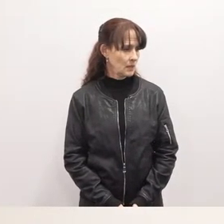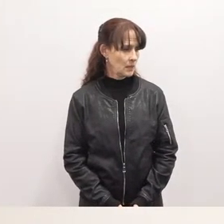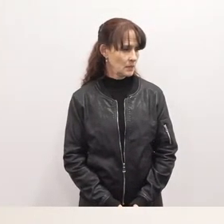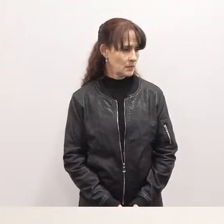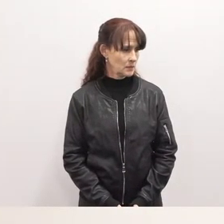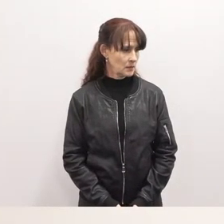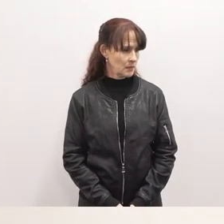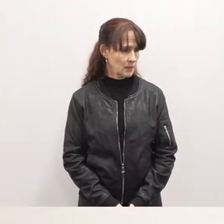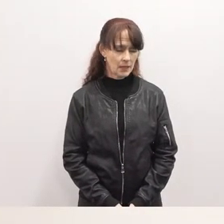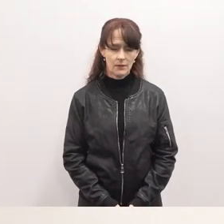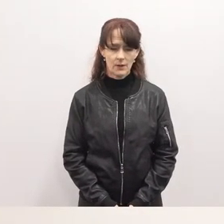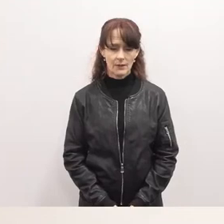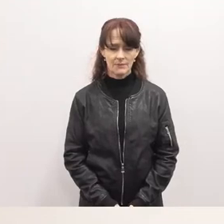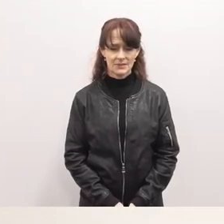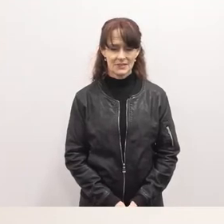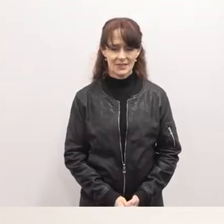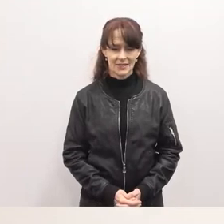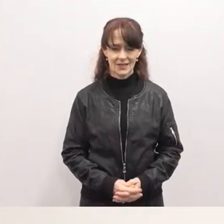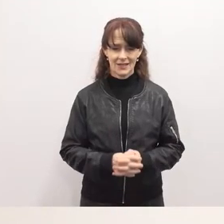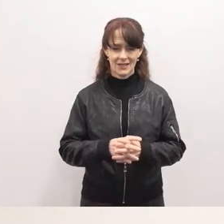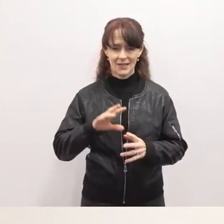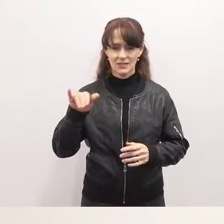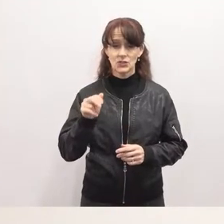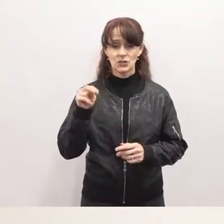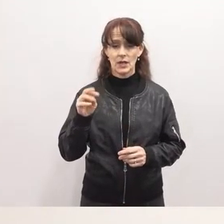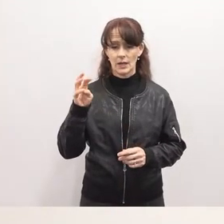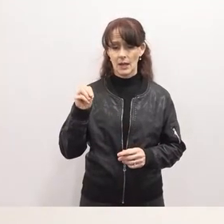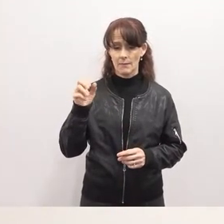Thank you. Next, we have Jen Martinez.